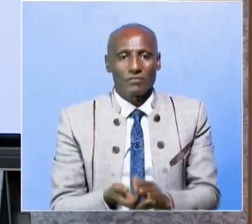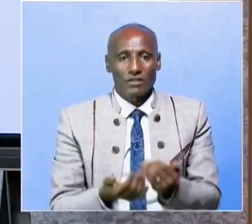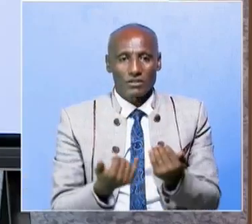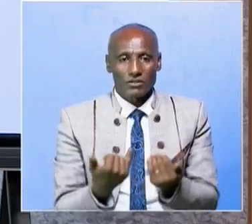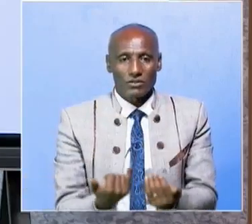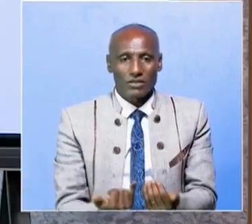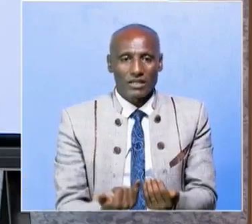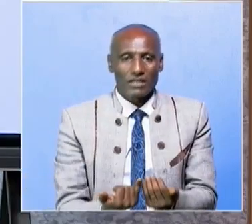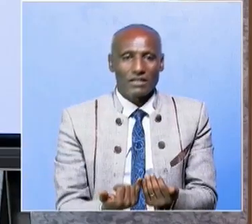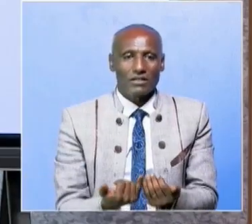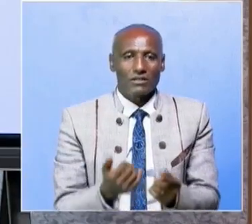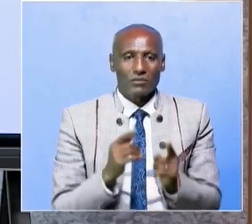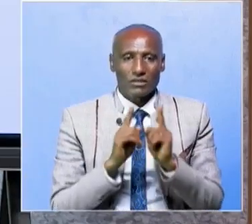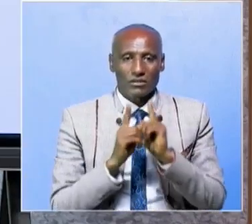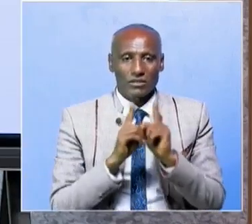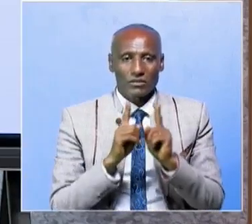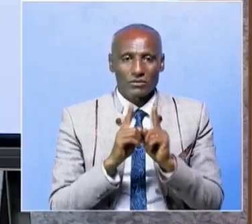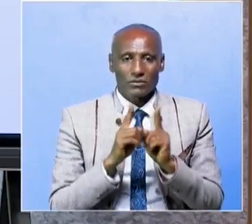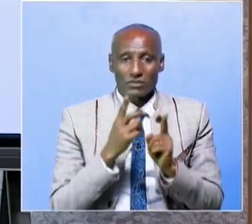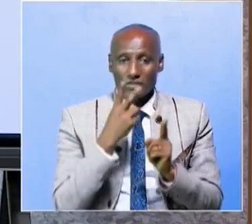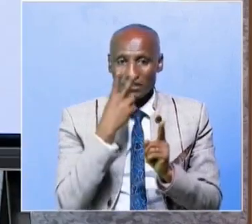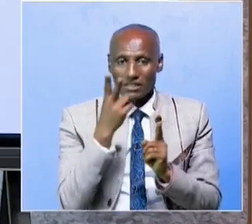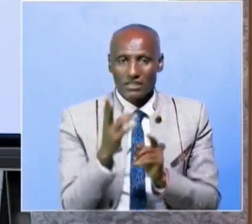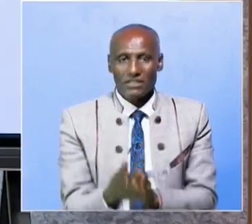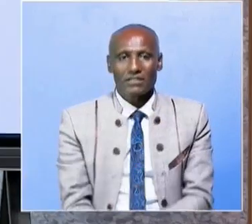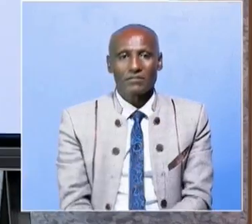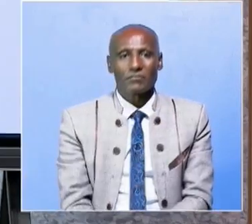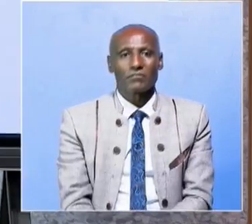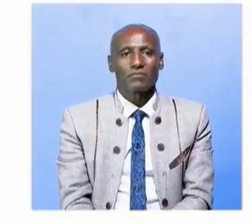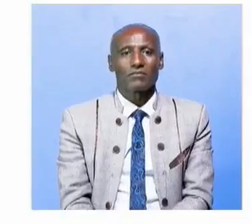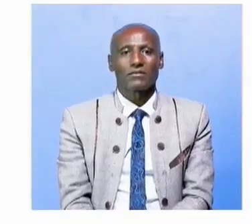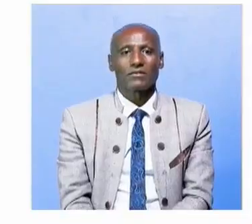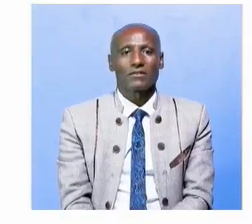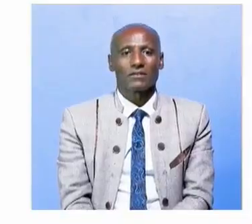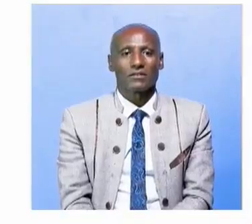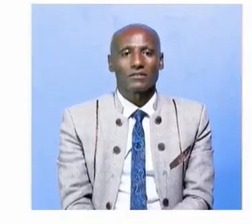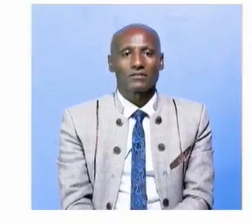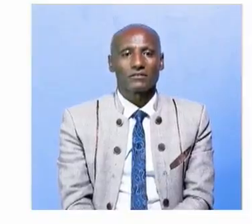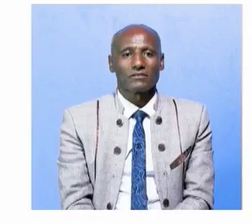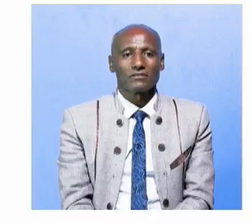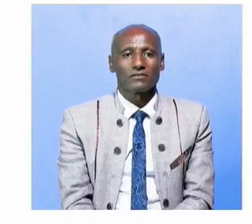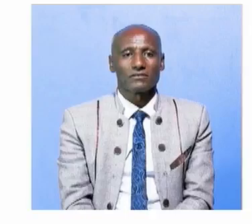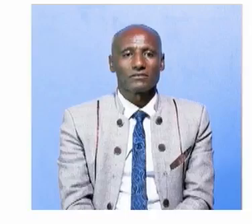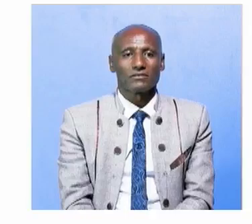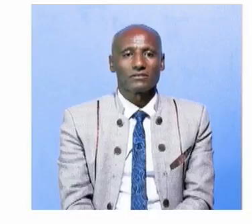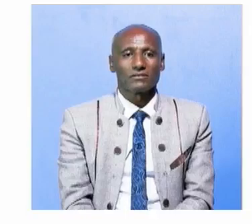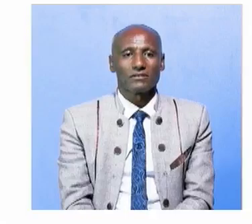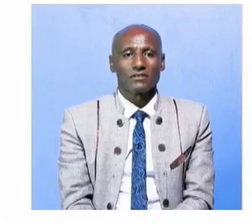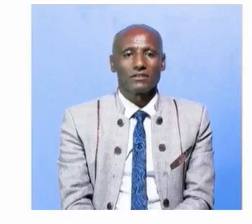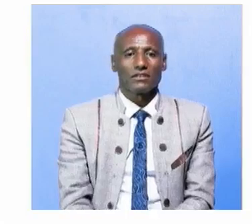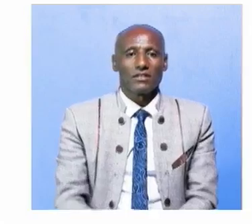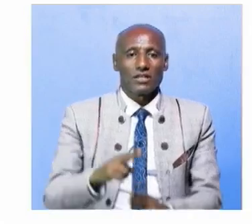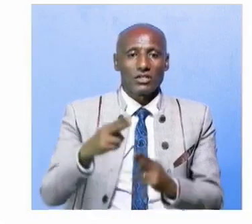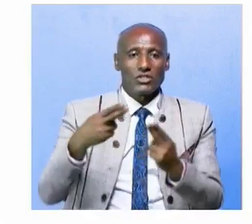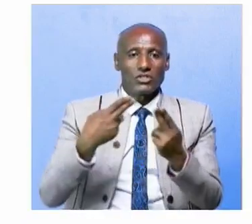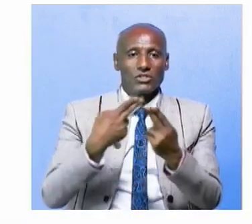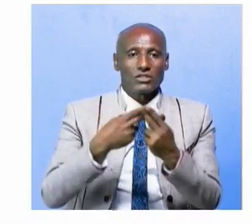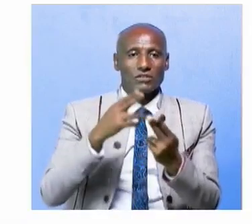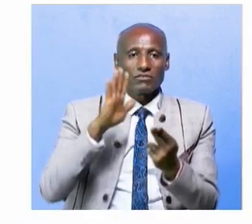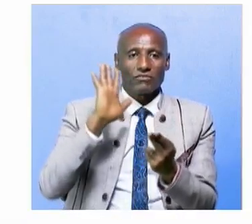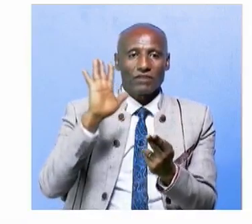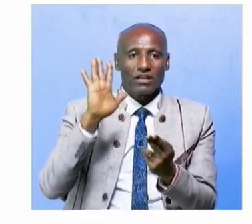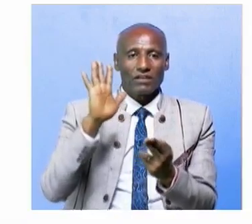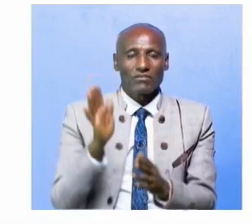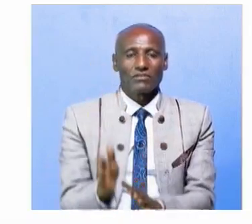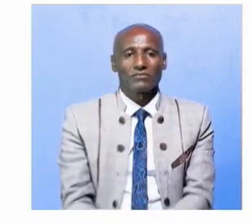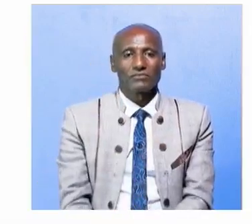back to today's class. Today's class, as I said earlier, is taken from Unit